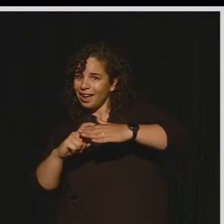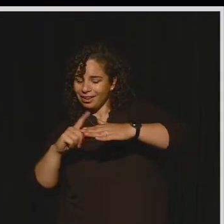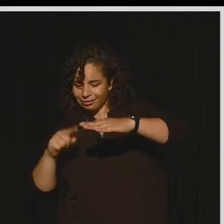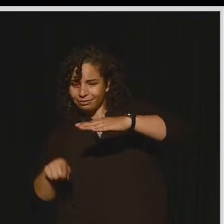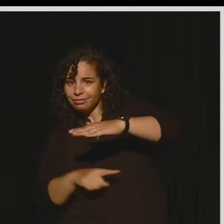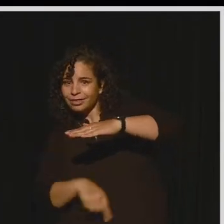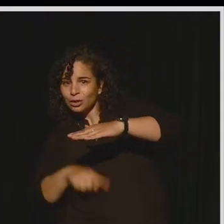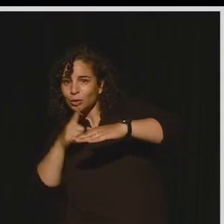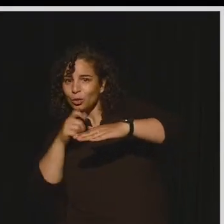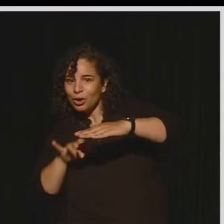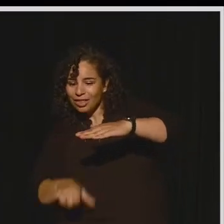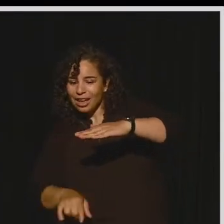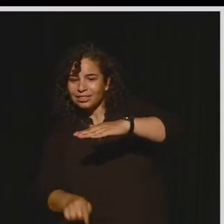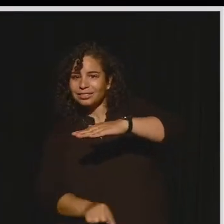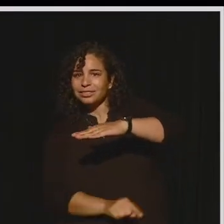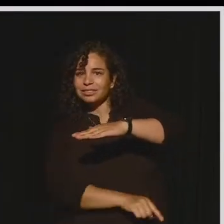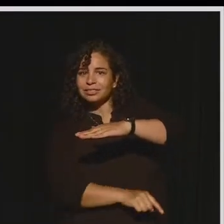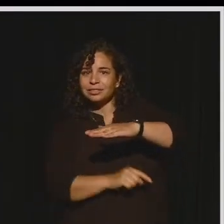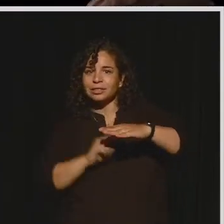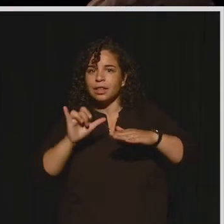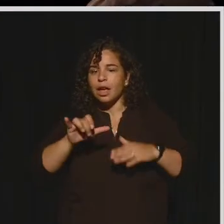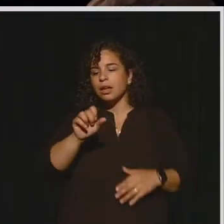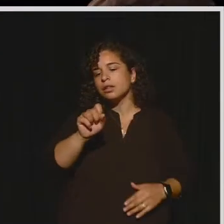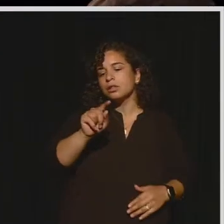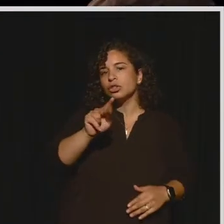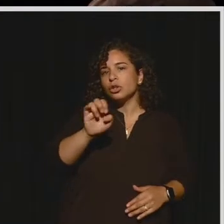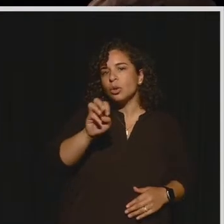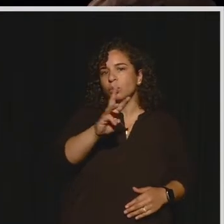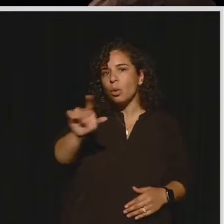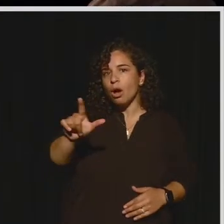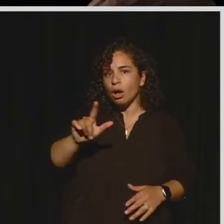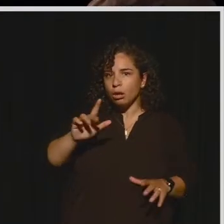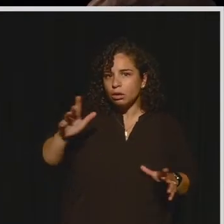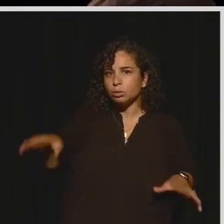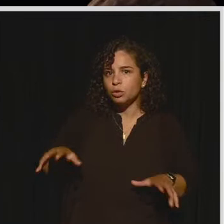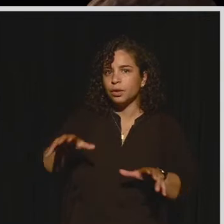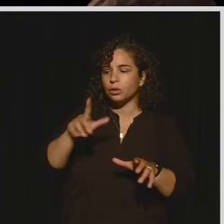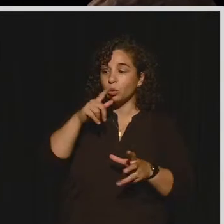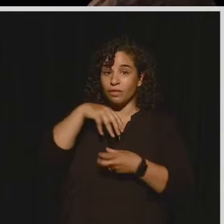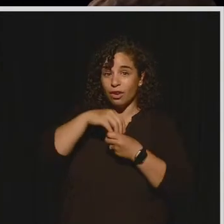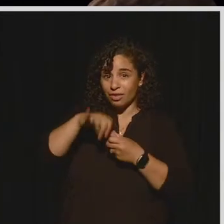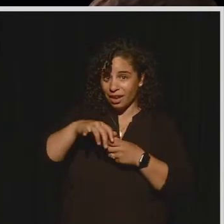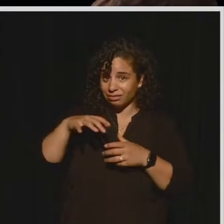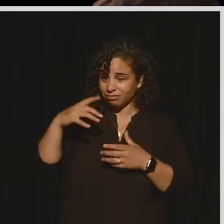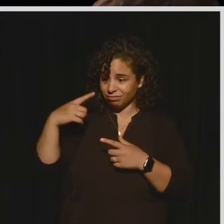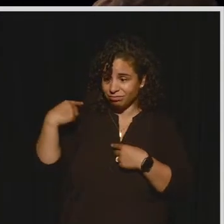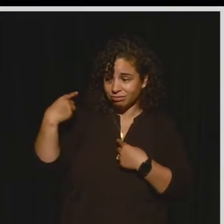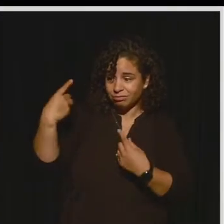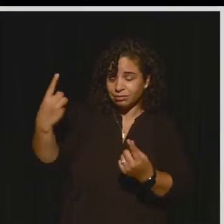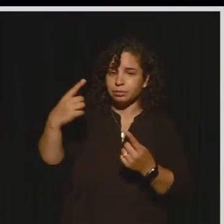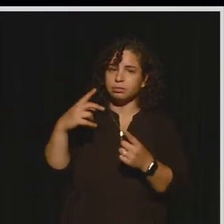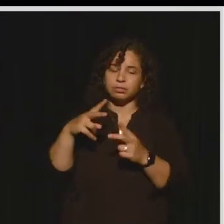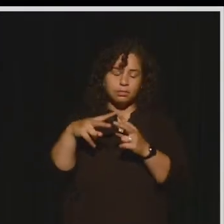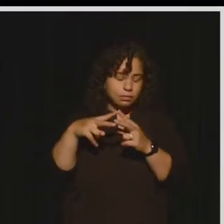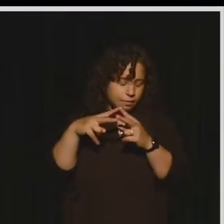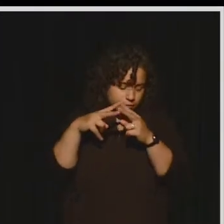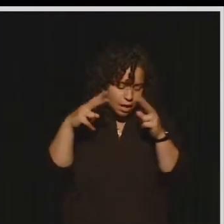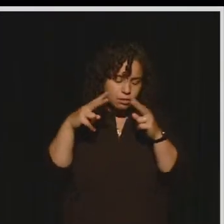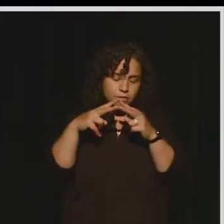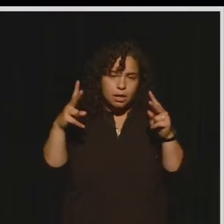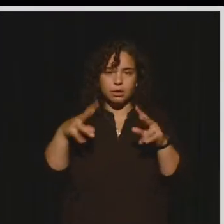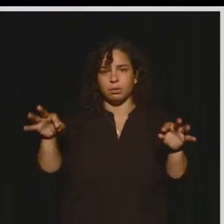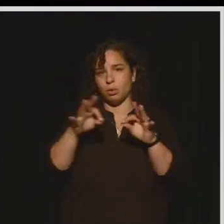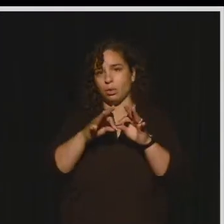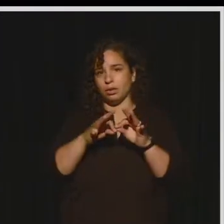disrespect to the Stonewall movement and the Stonewall actions and all of the people that were involved around that, because it was very important. And like it seems to